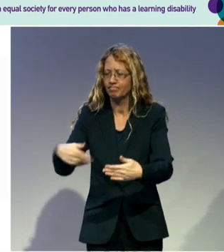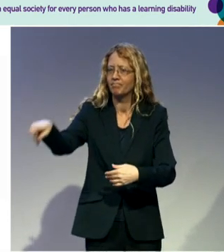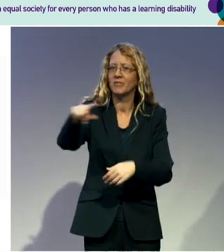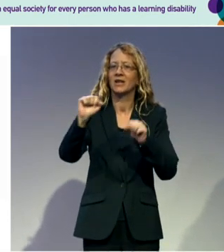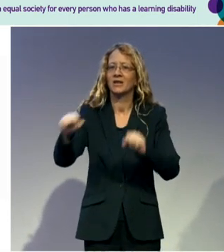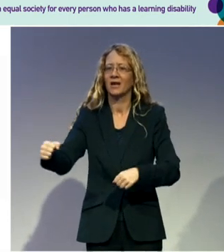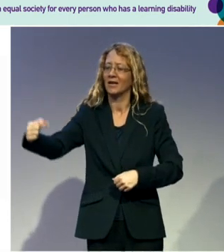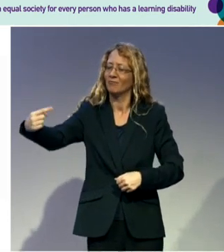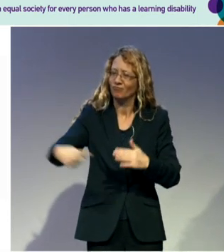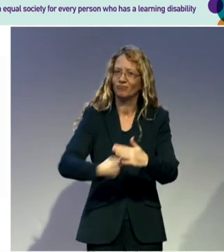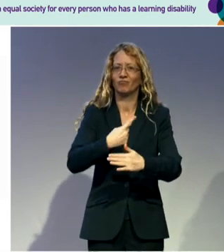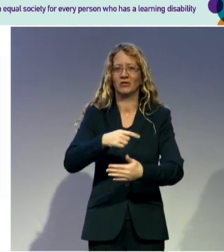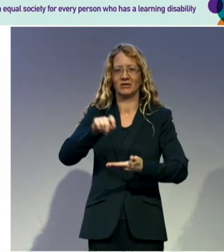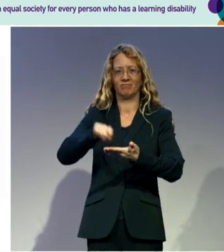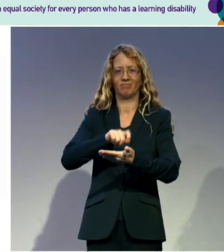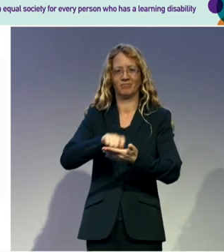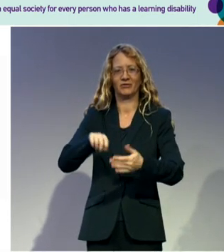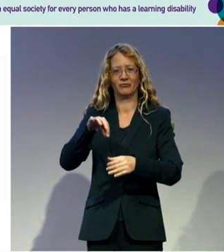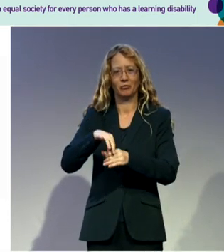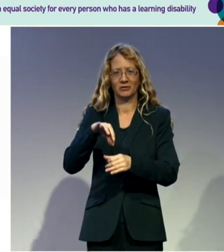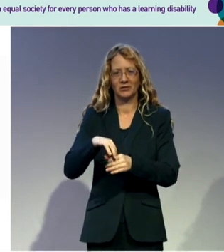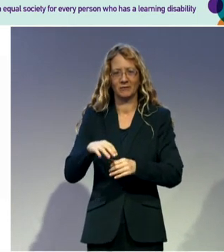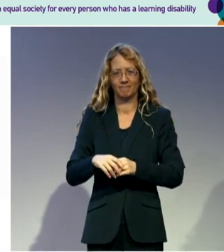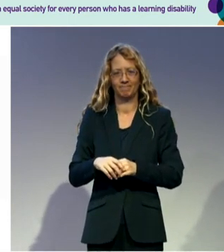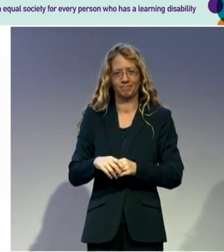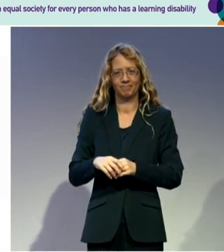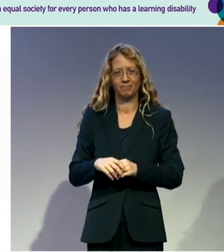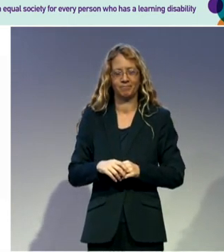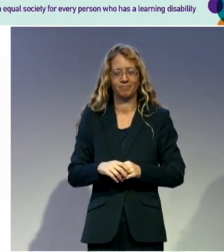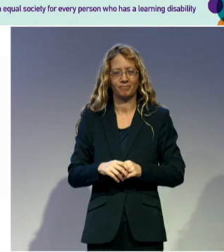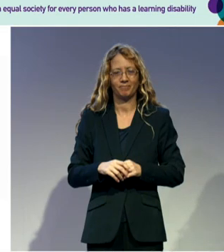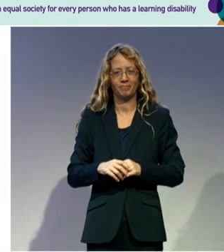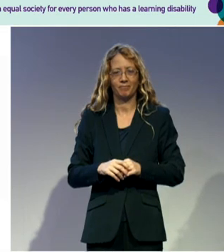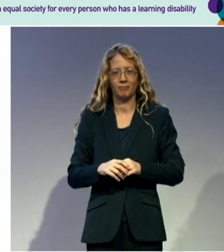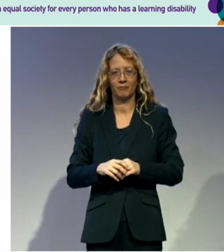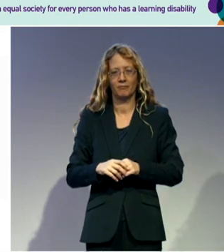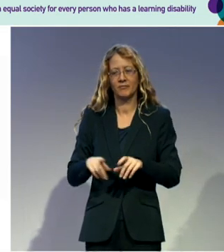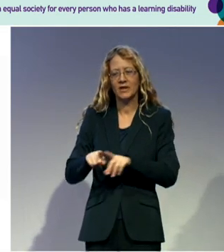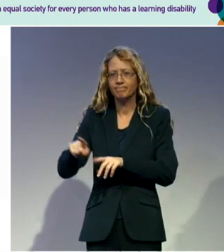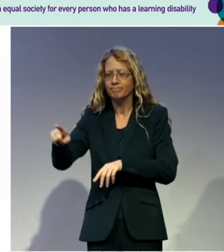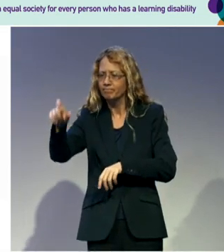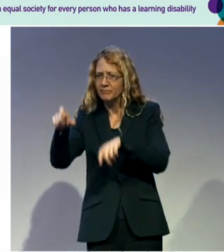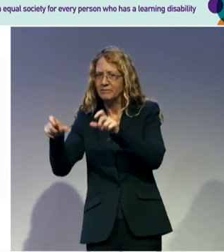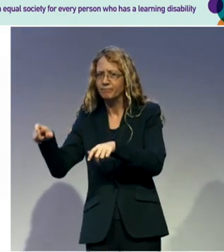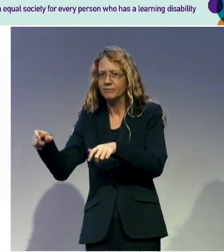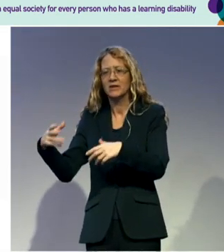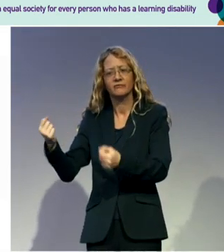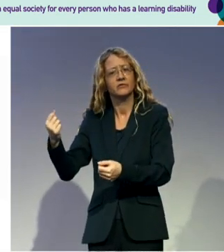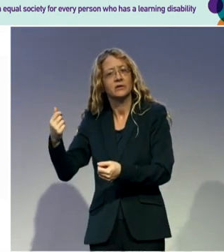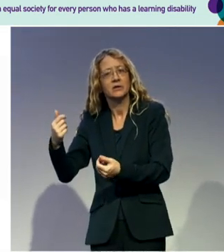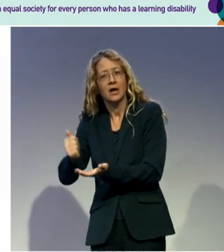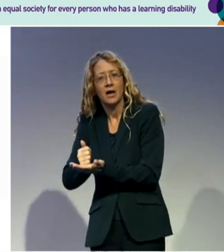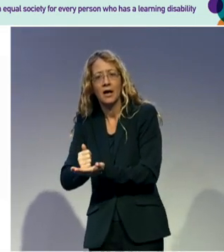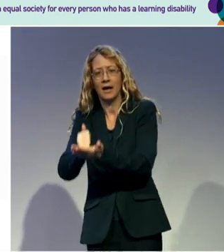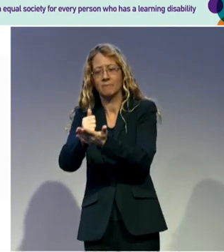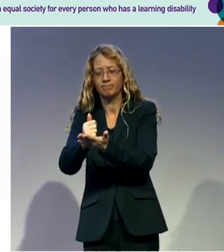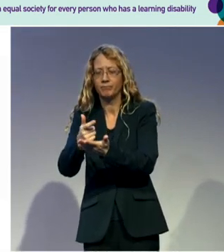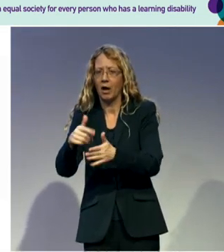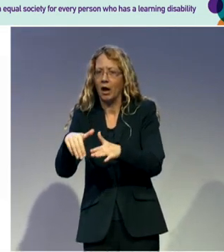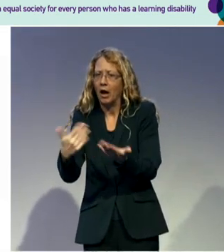purposes: guiding people who have learning disabilities, their families and supporters, through the process of registering to vote and